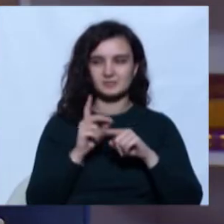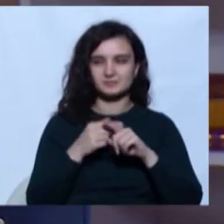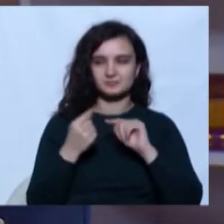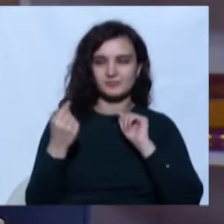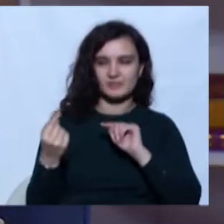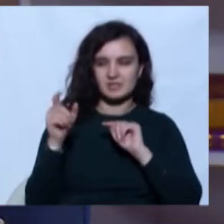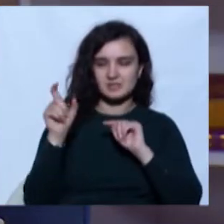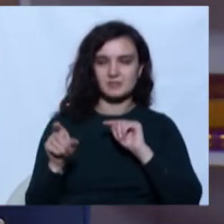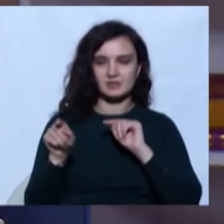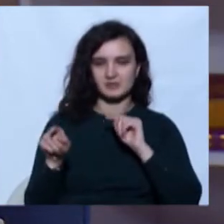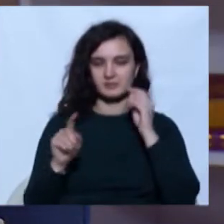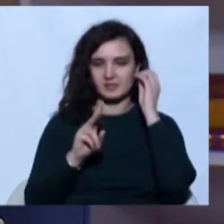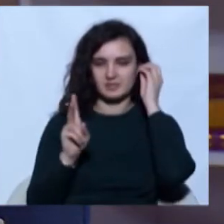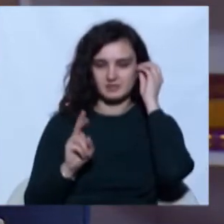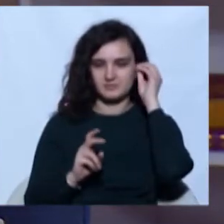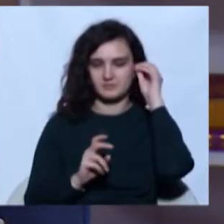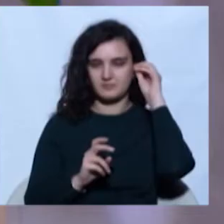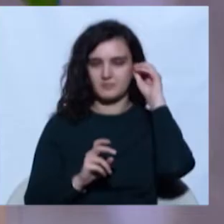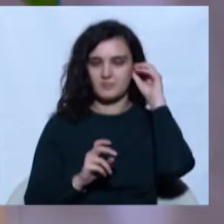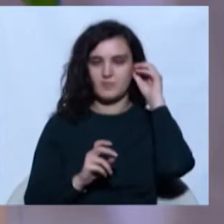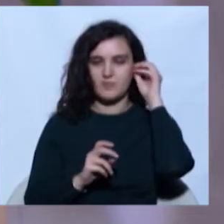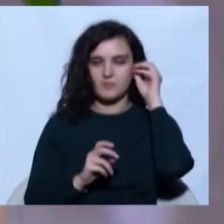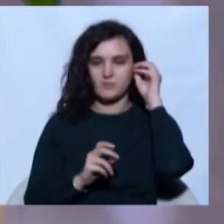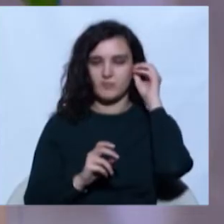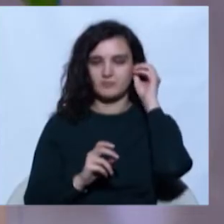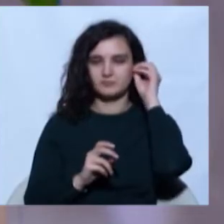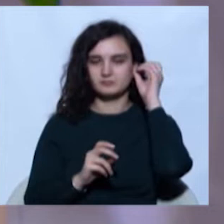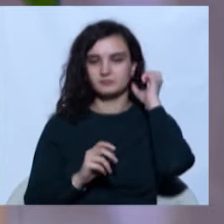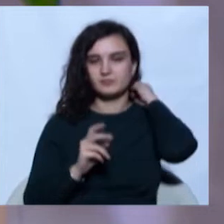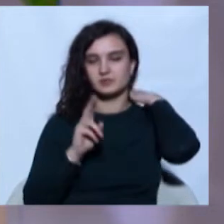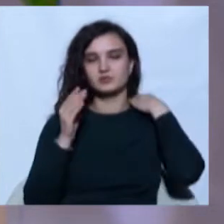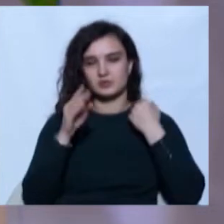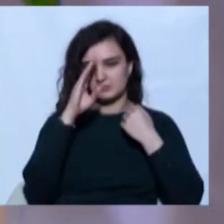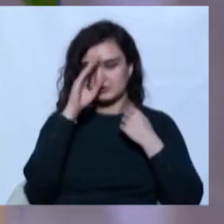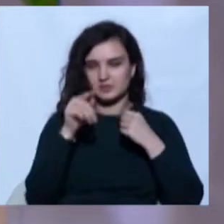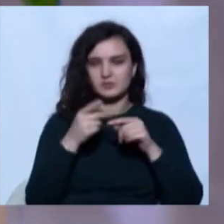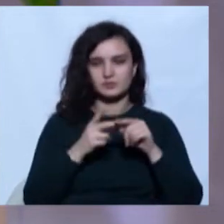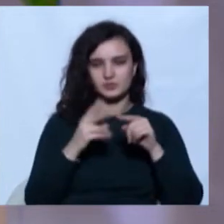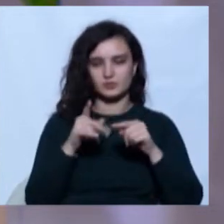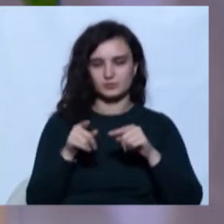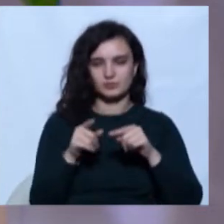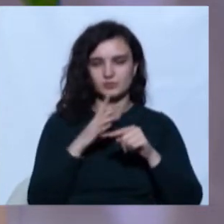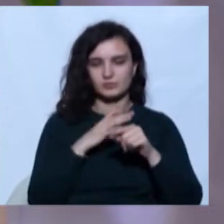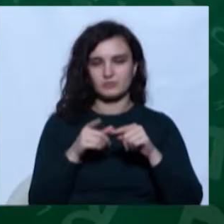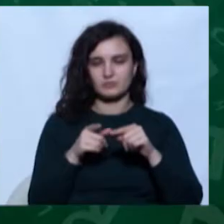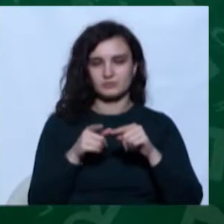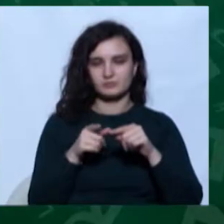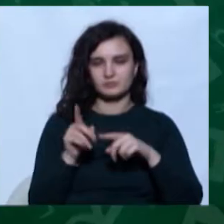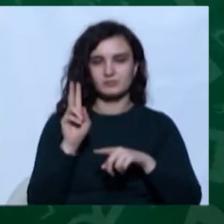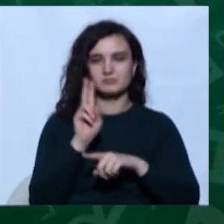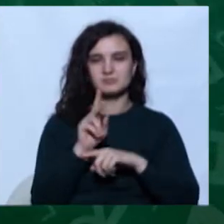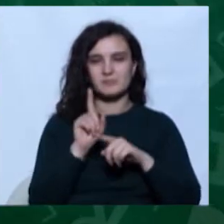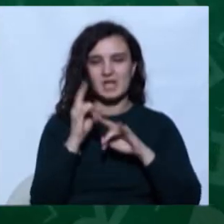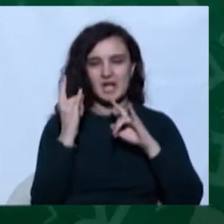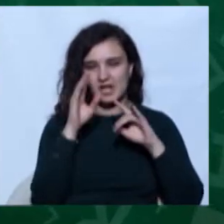against, or hostile to someone. And if someone is your enemy, you might end up betraying them. And that's our